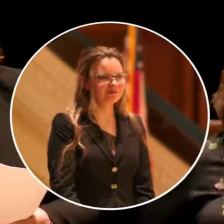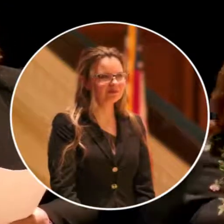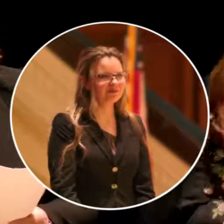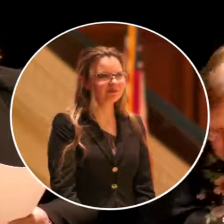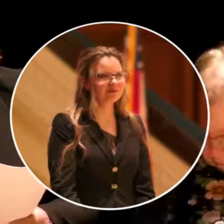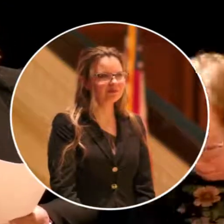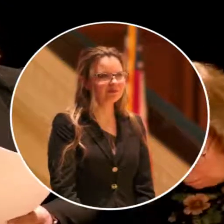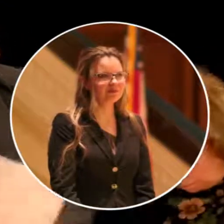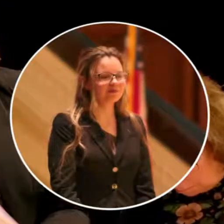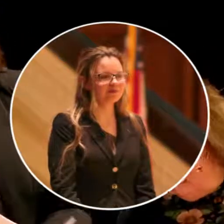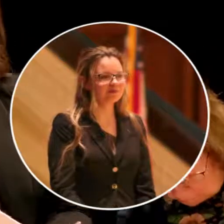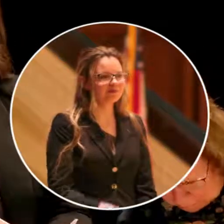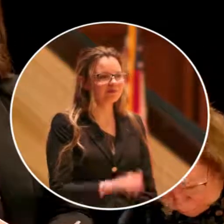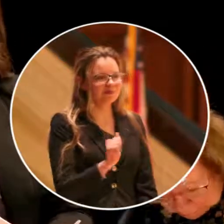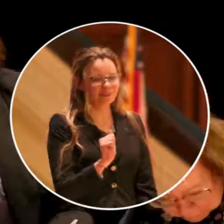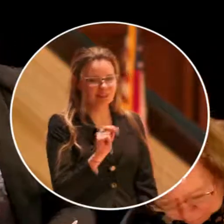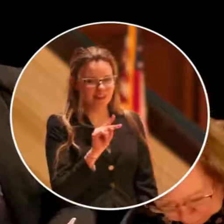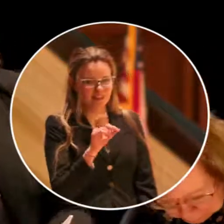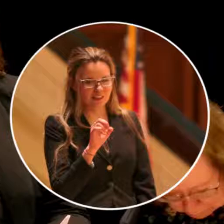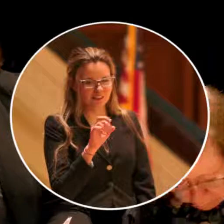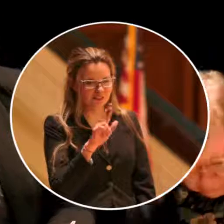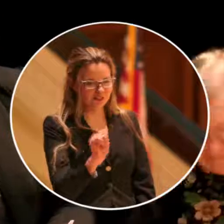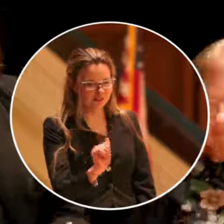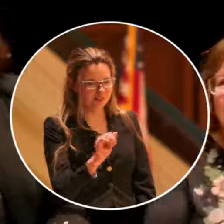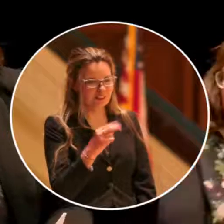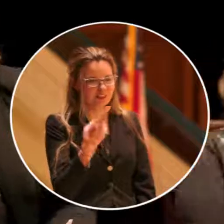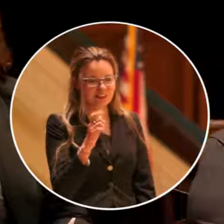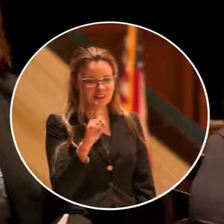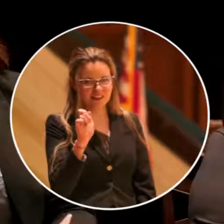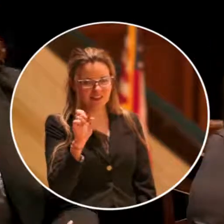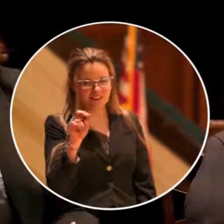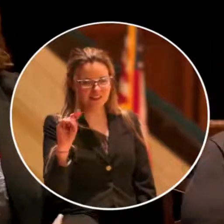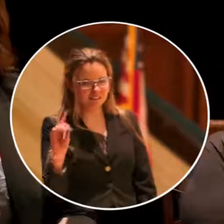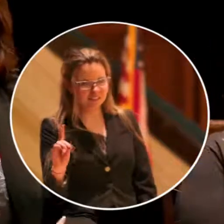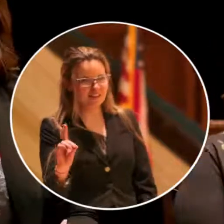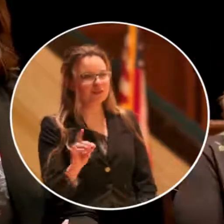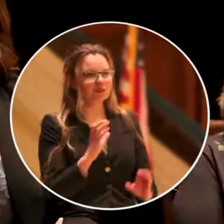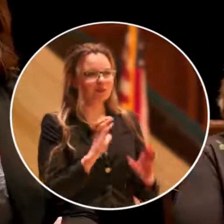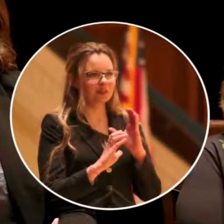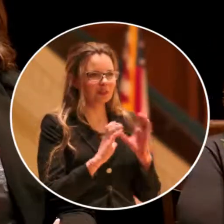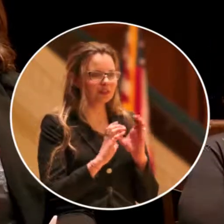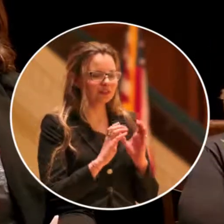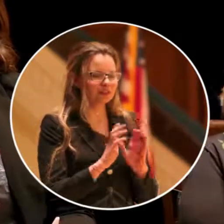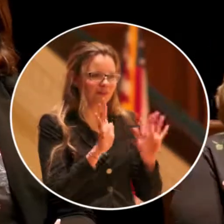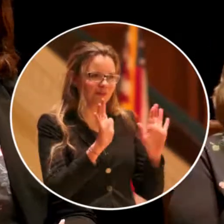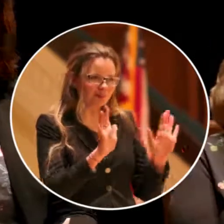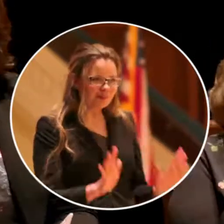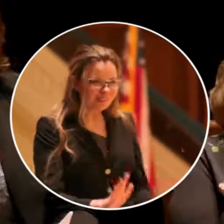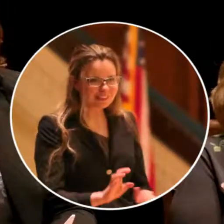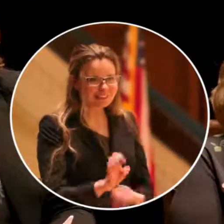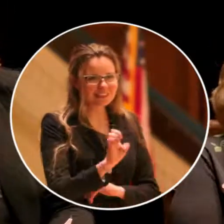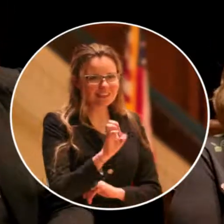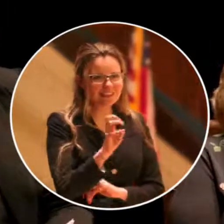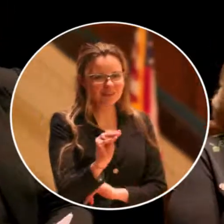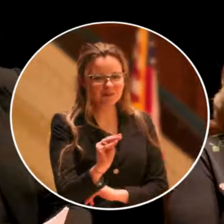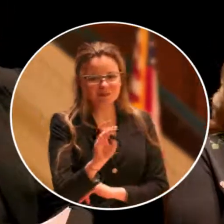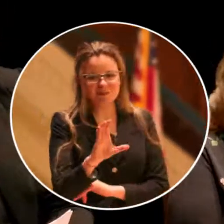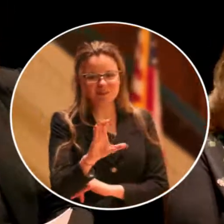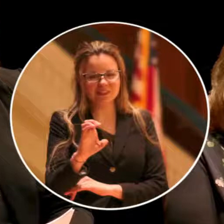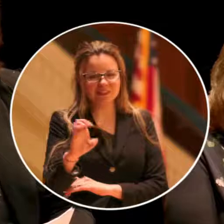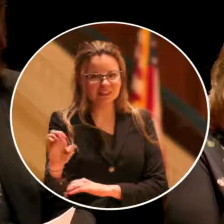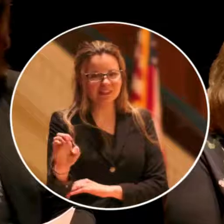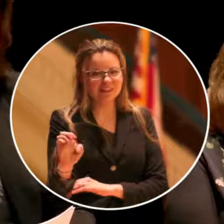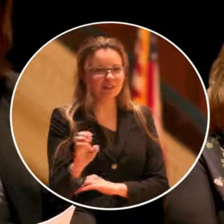Andrea Holland Communication. We know who that is. Our incredible MC tonight is also an executive coach